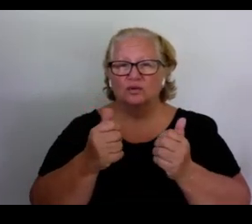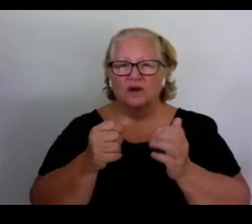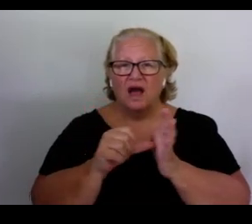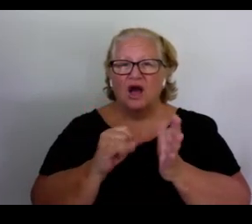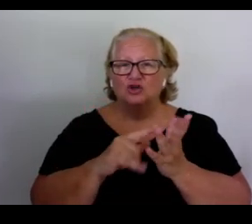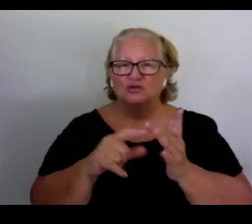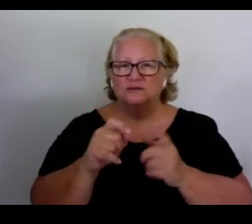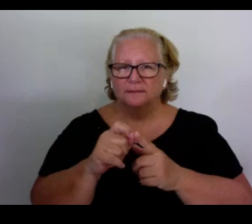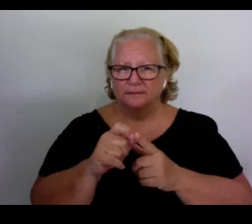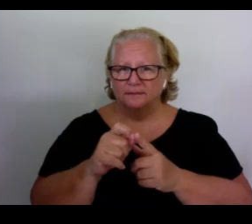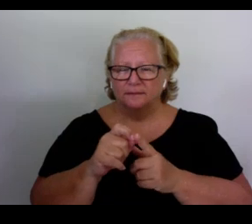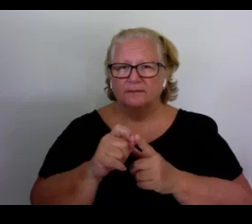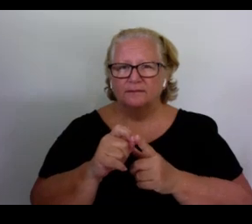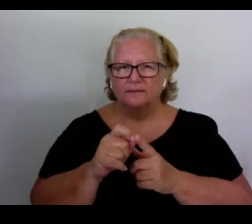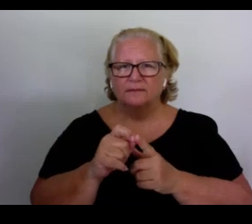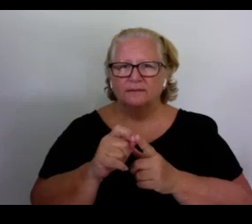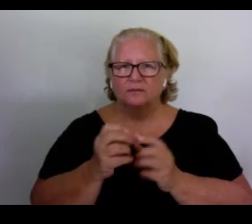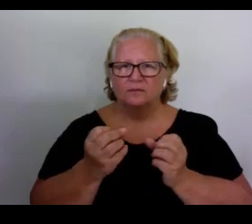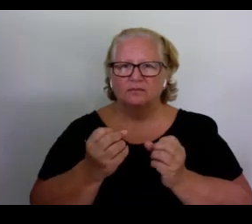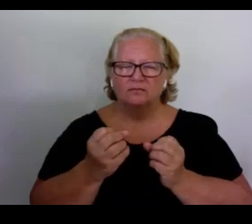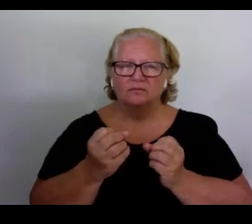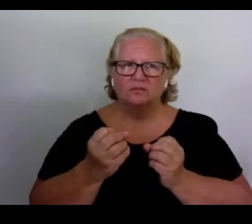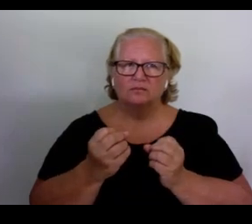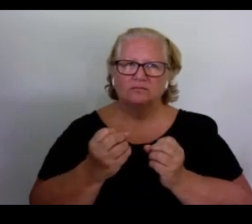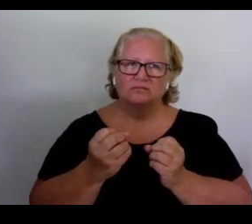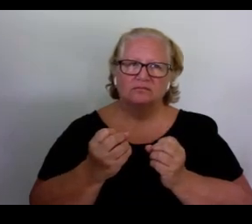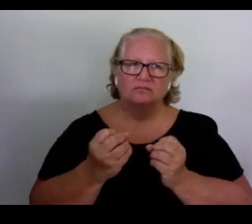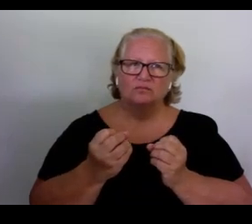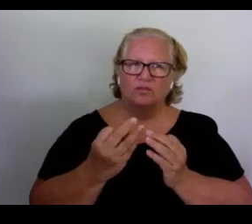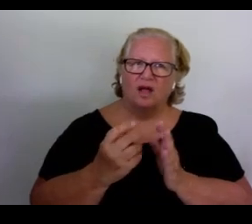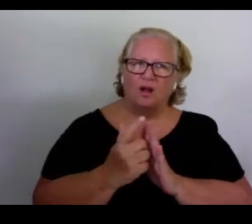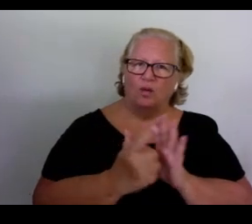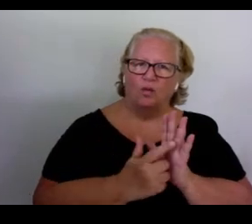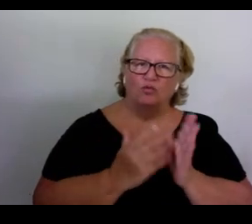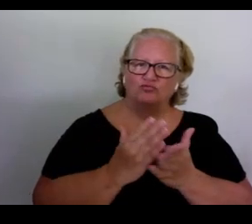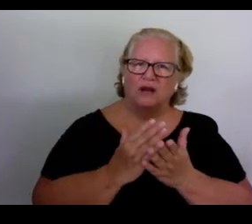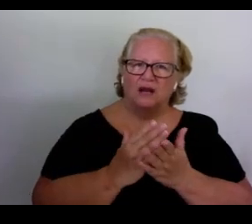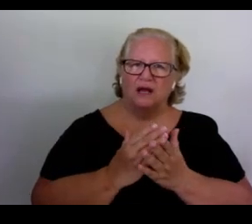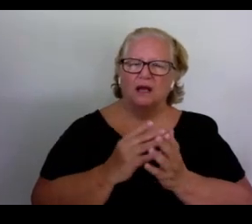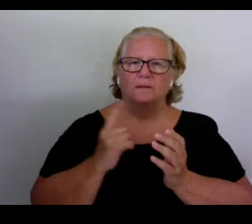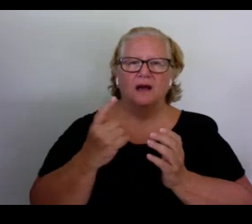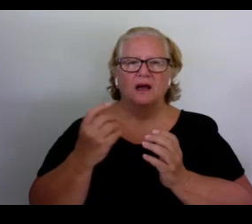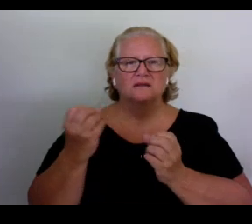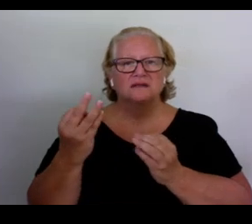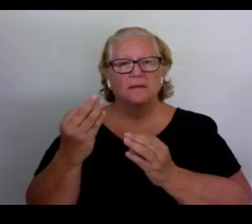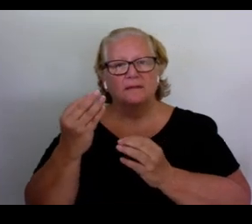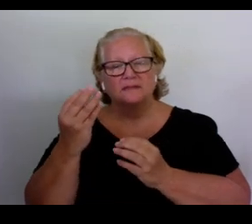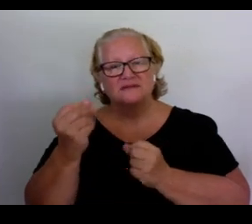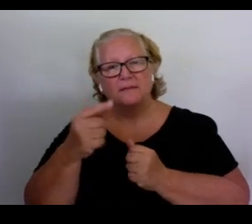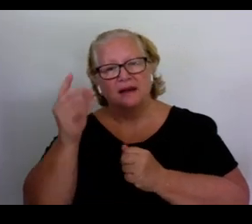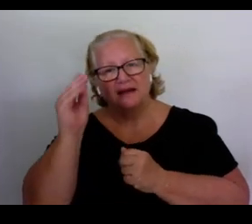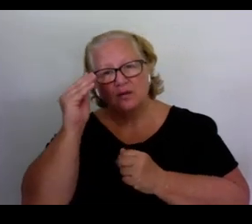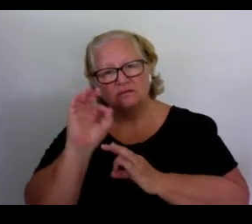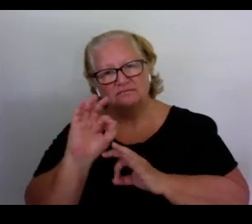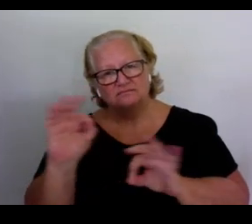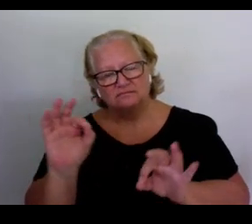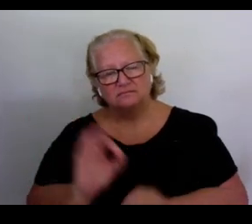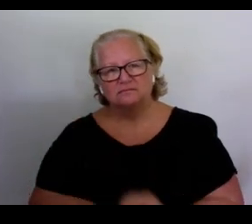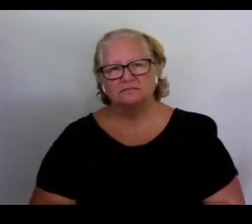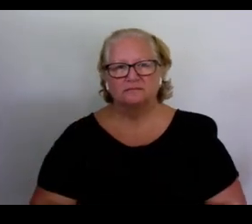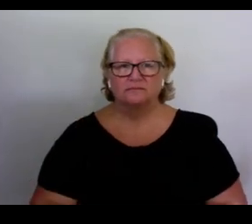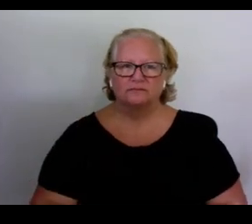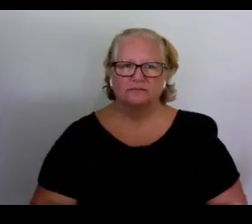legislative requirement, but some councils don't have a policy at all. And again, that's